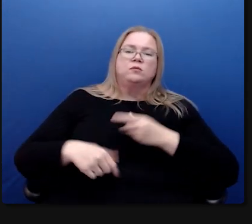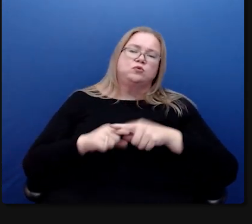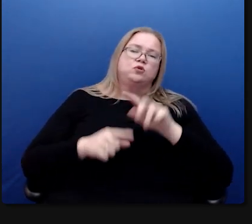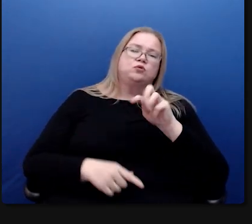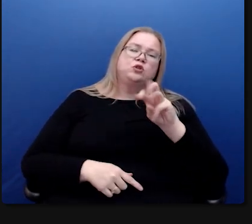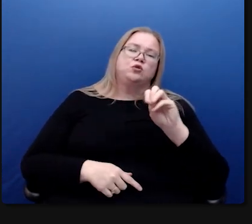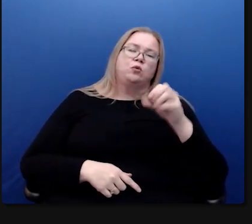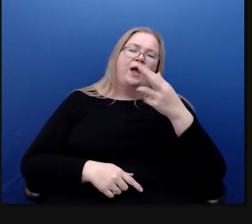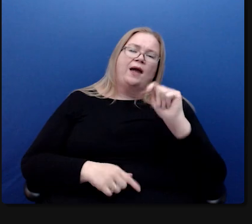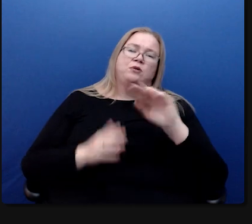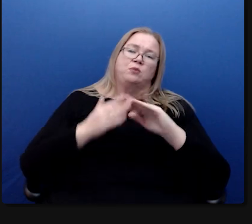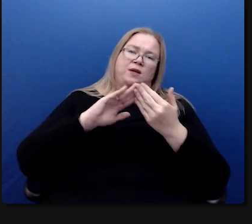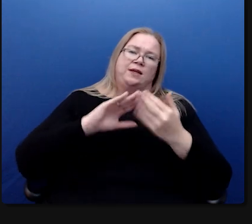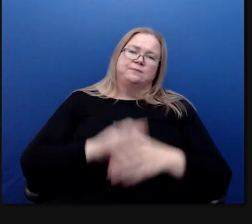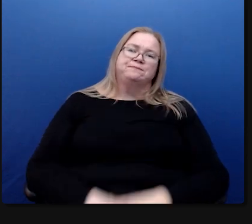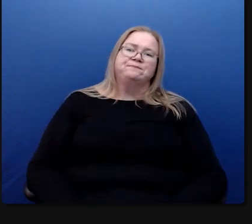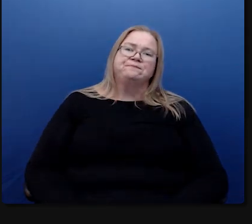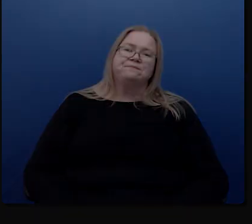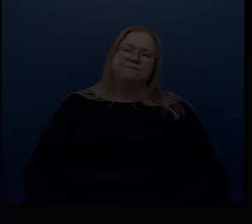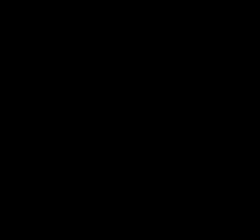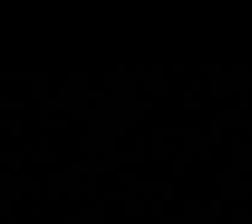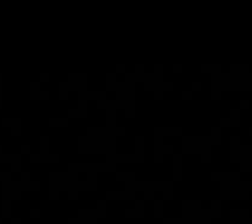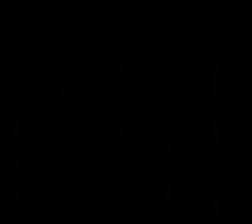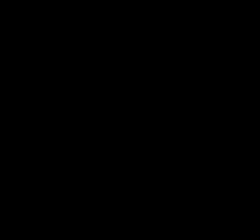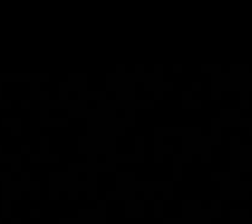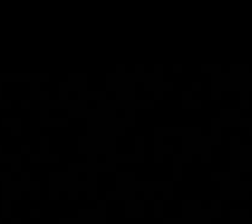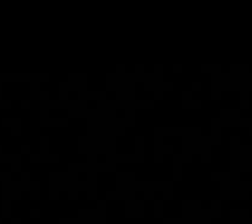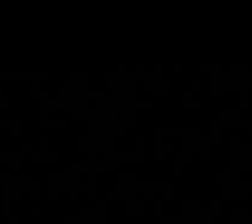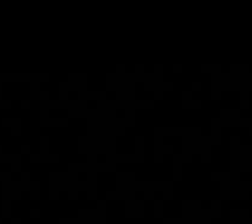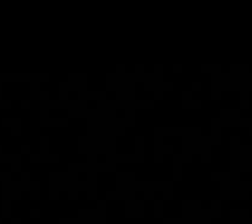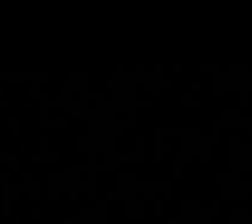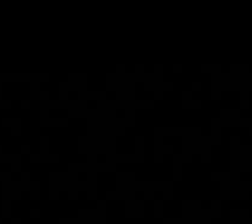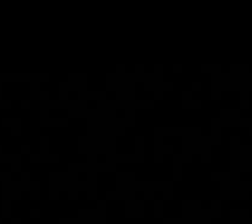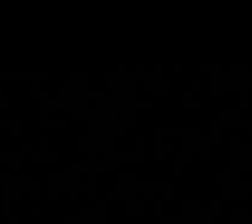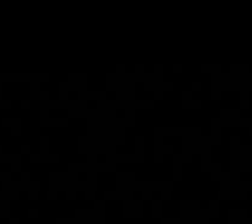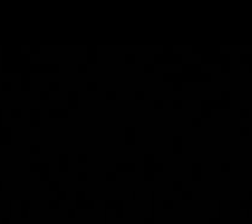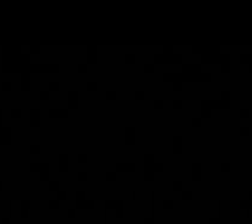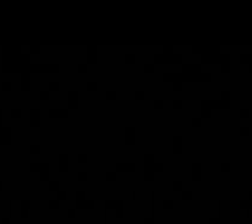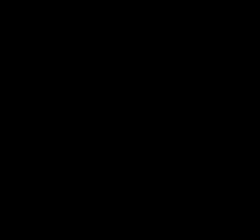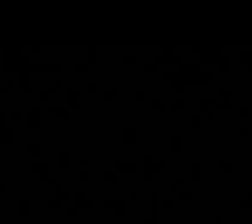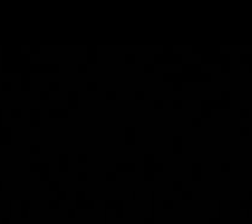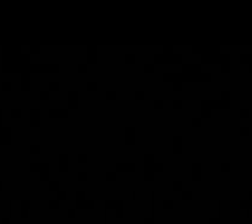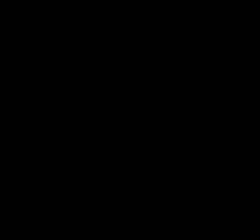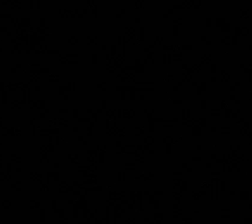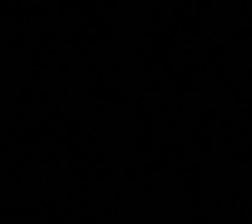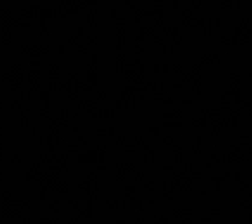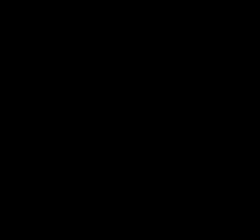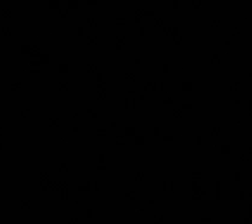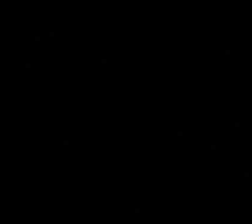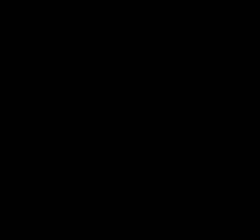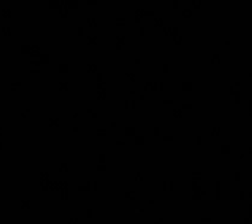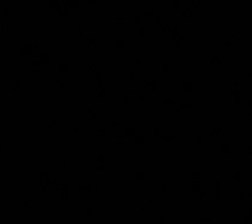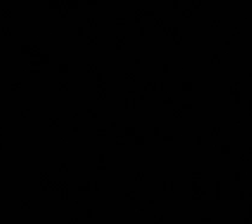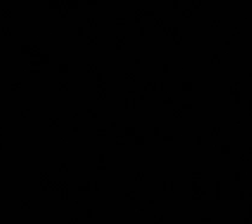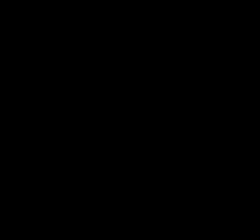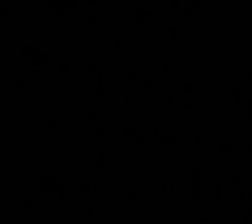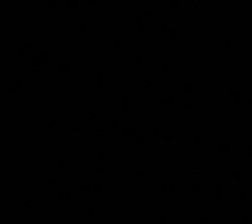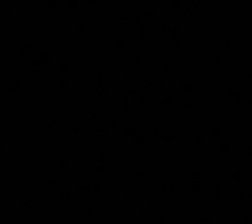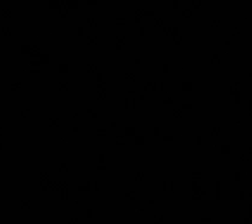3 engineers, instead of having them building moderation tools, actually making your game and platform awesome. That